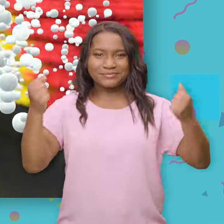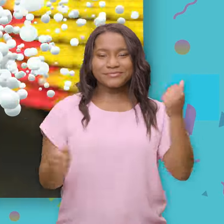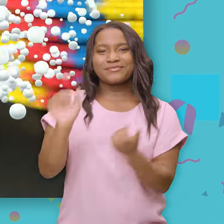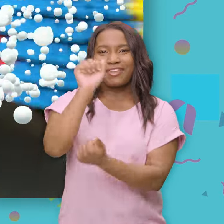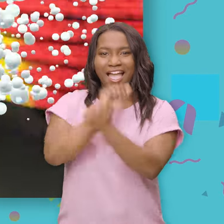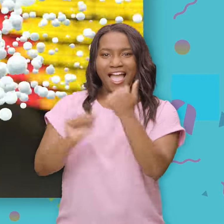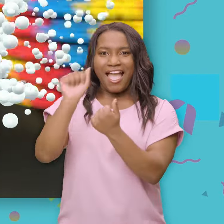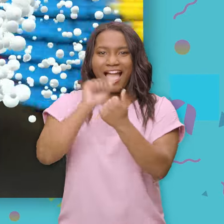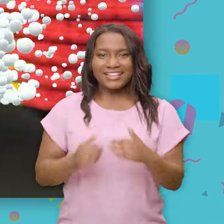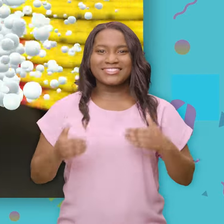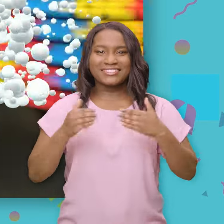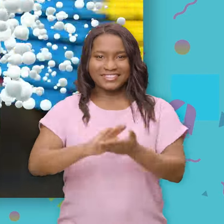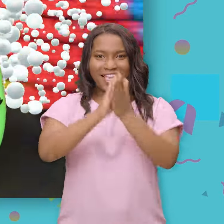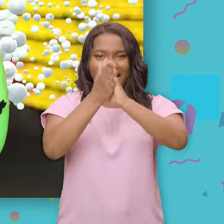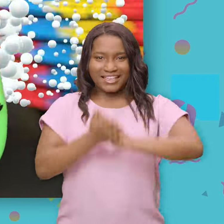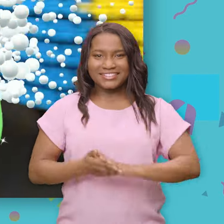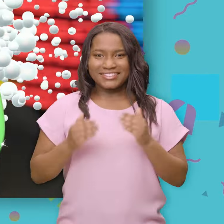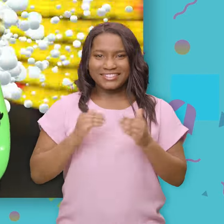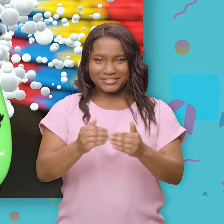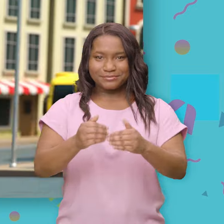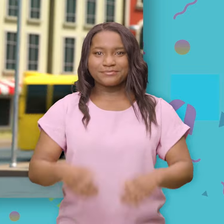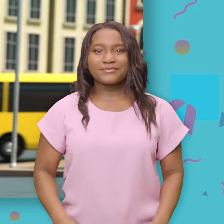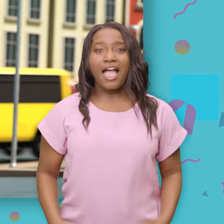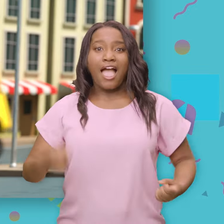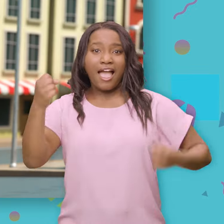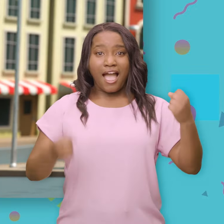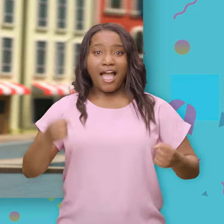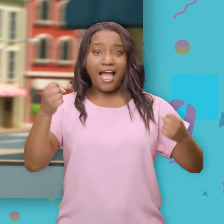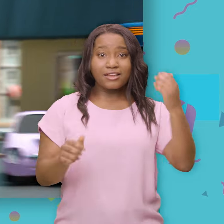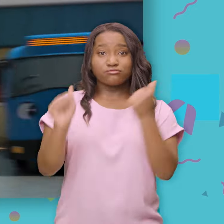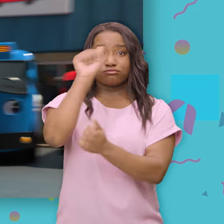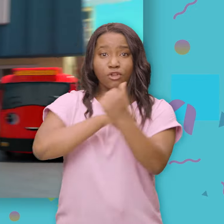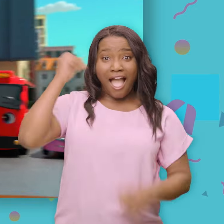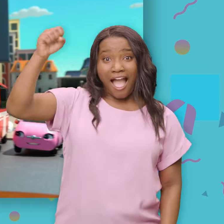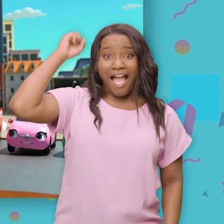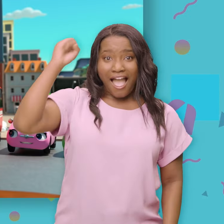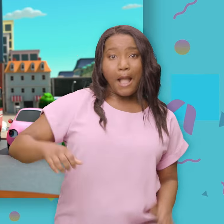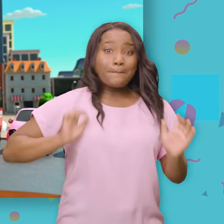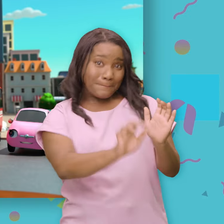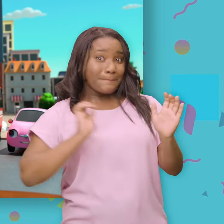car wash, let's get clean. At the car wash.